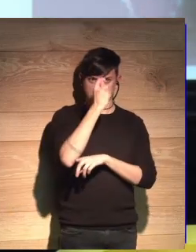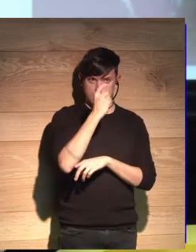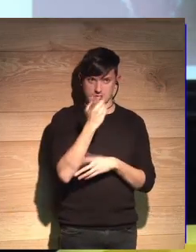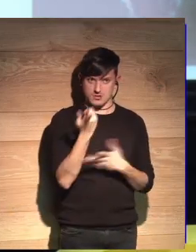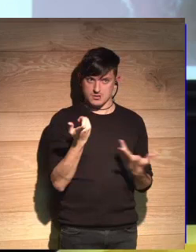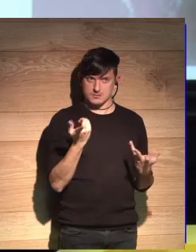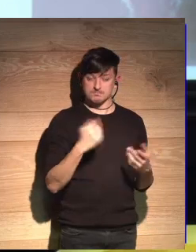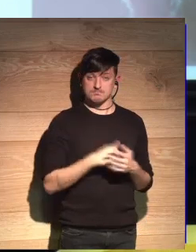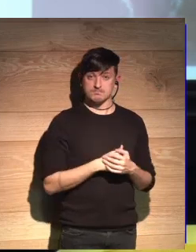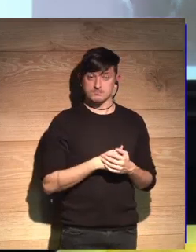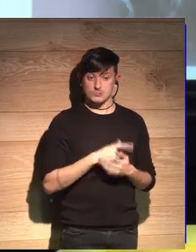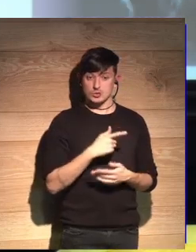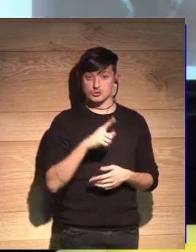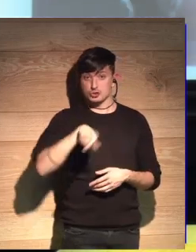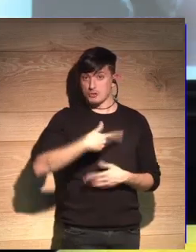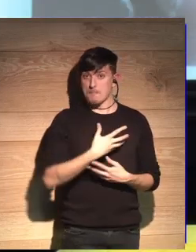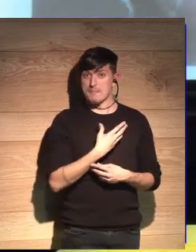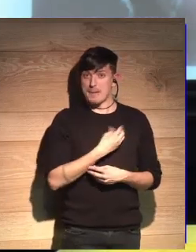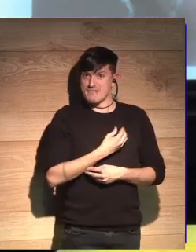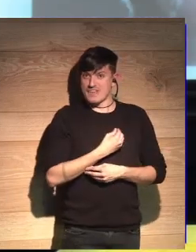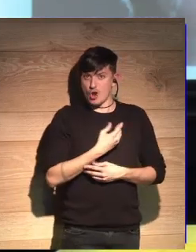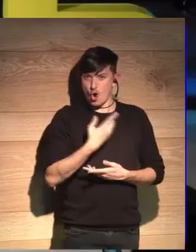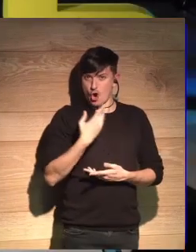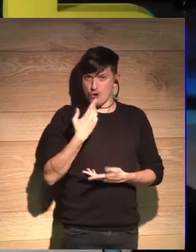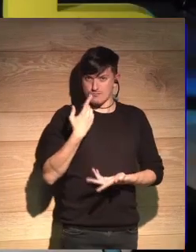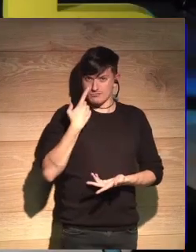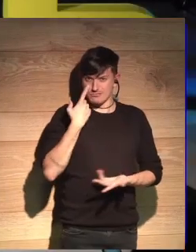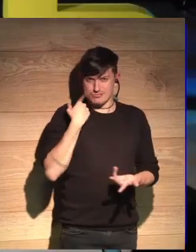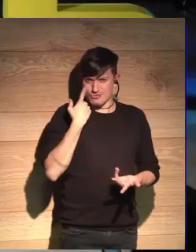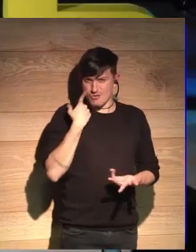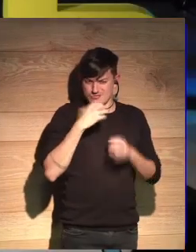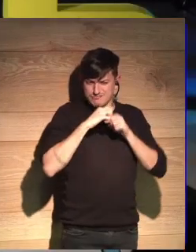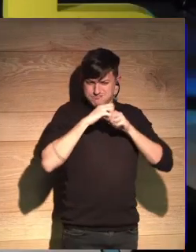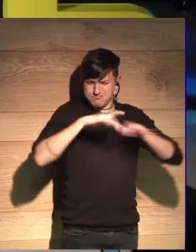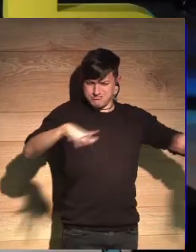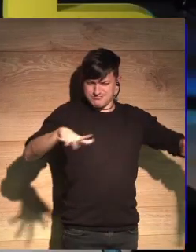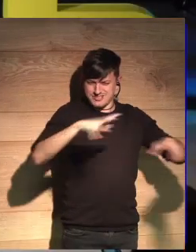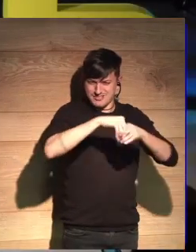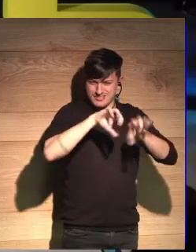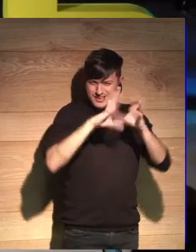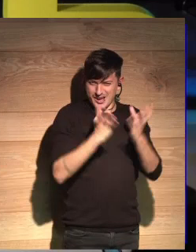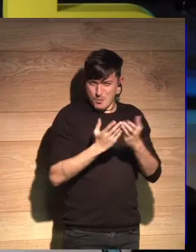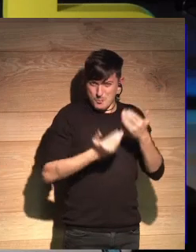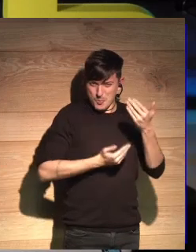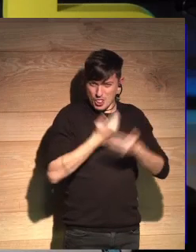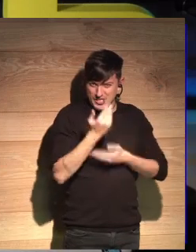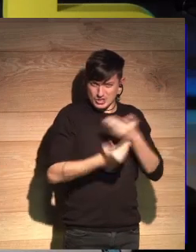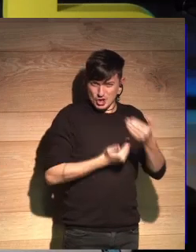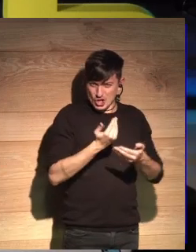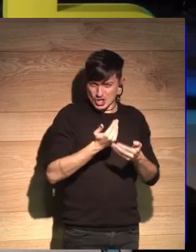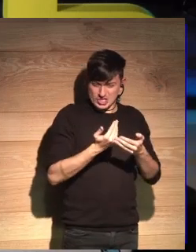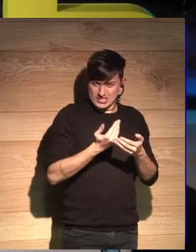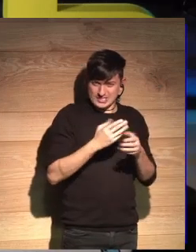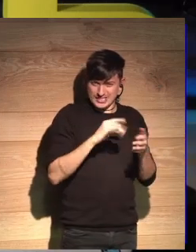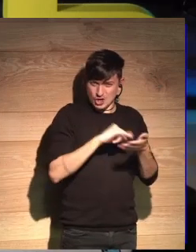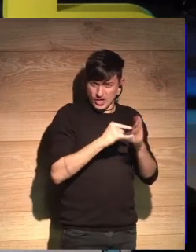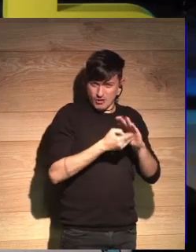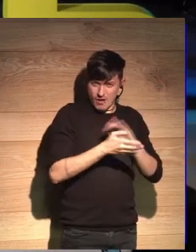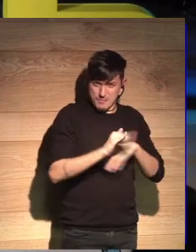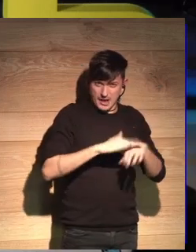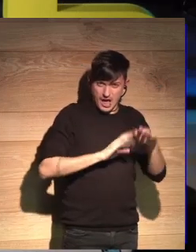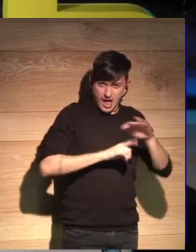as much nitrogen using our technological processes as the rest of the biosphere together. We're also changing the atmospheric composition, which